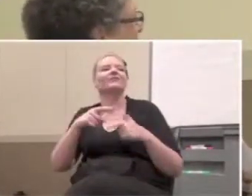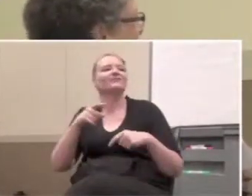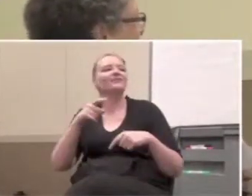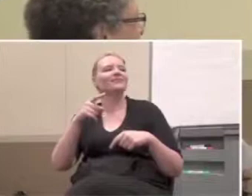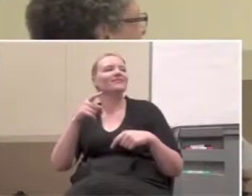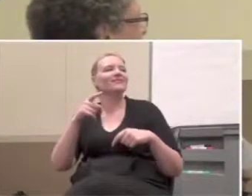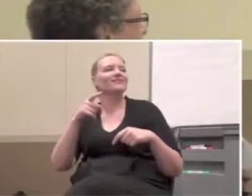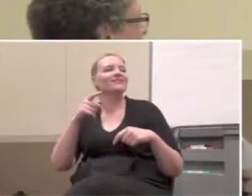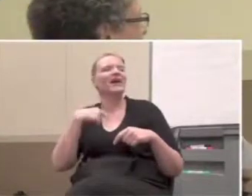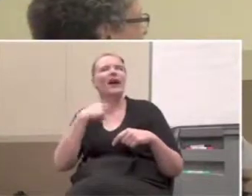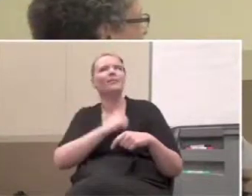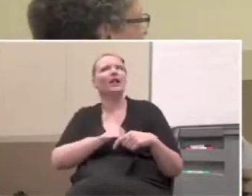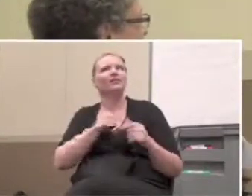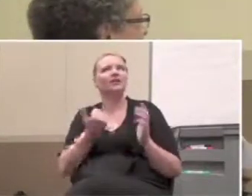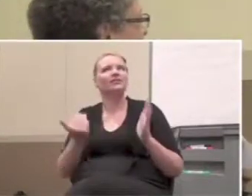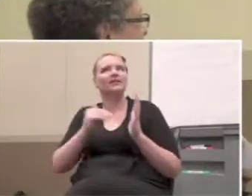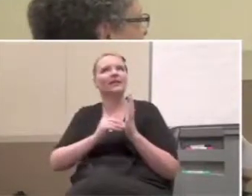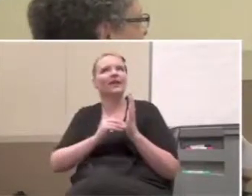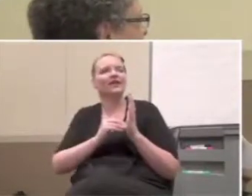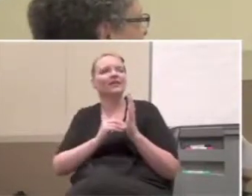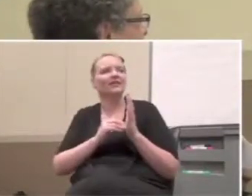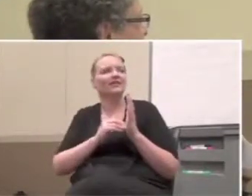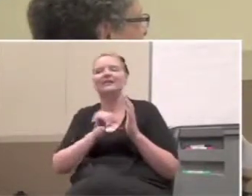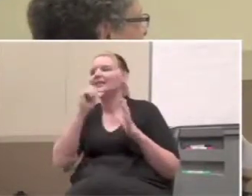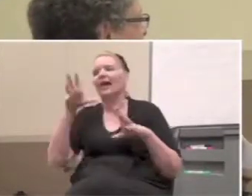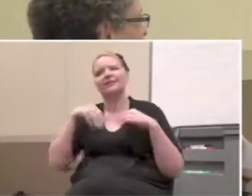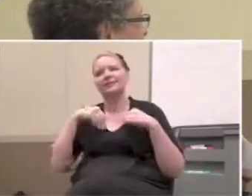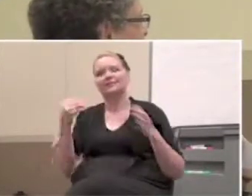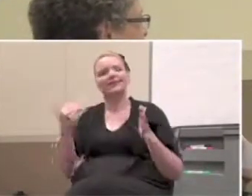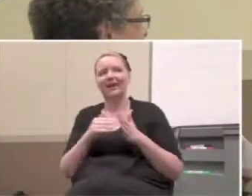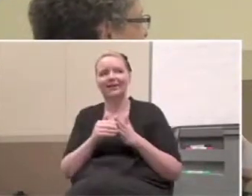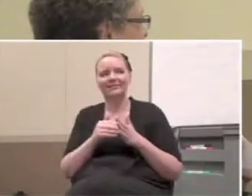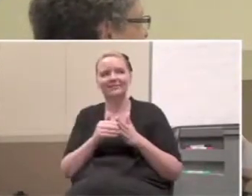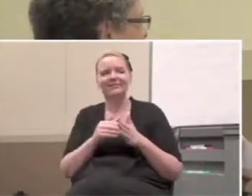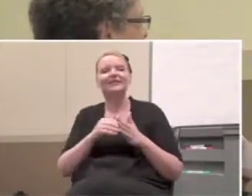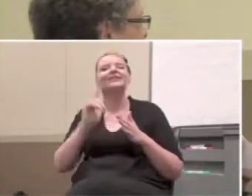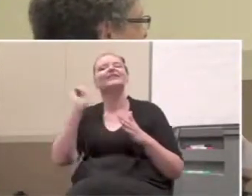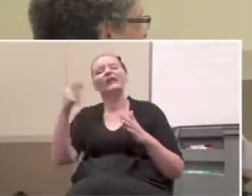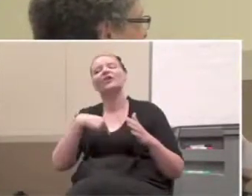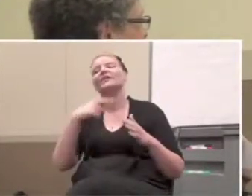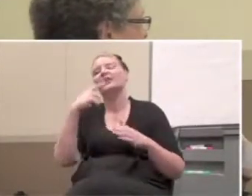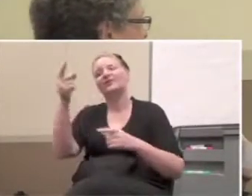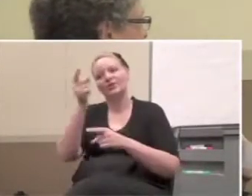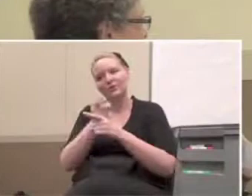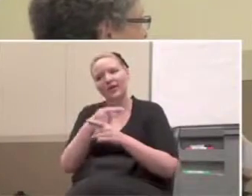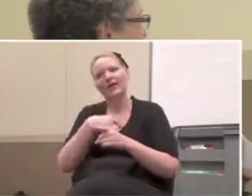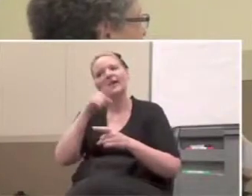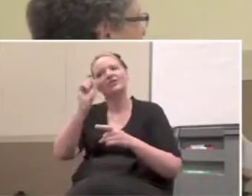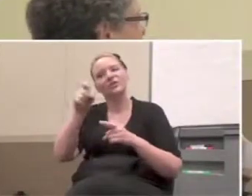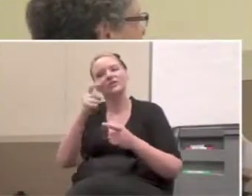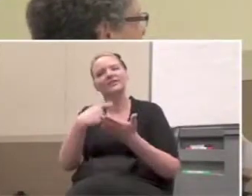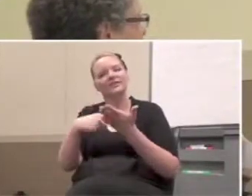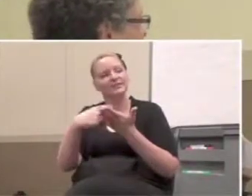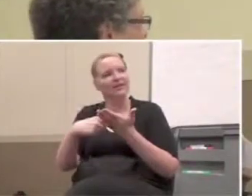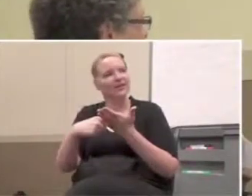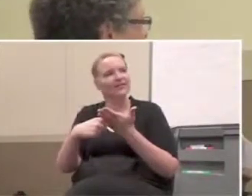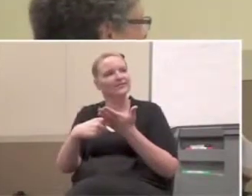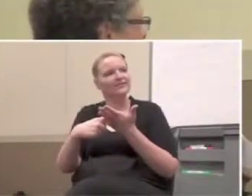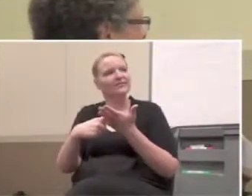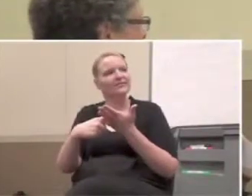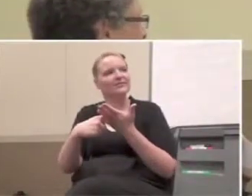And then I think I apologized again, but was not accepted again. But eventually I said, you're right, I should have discussed what